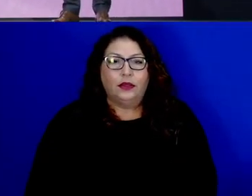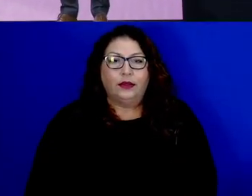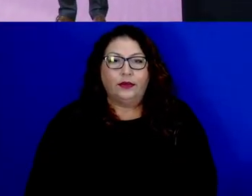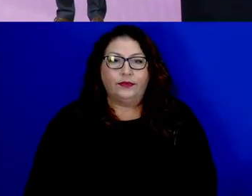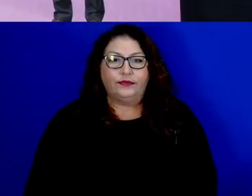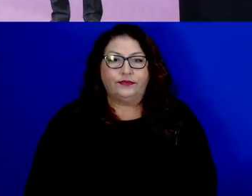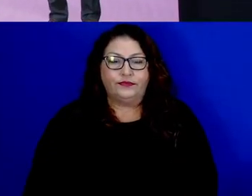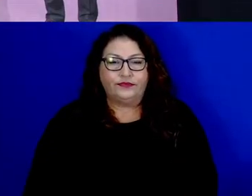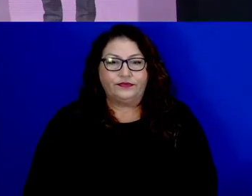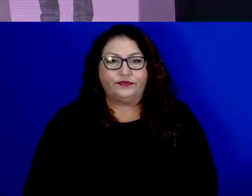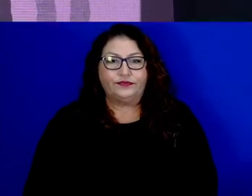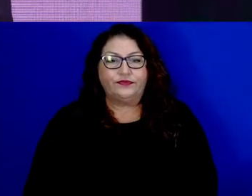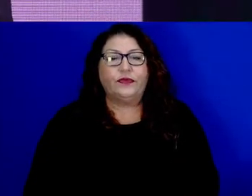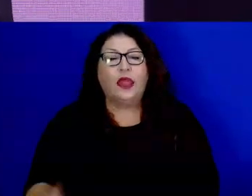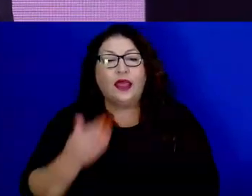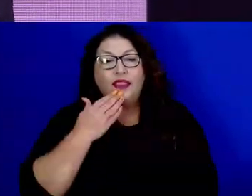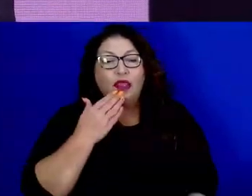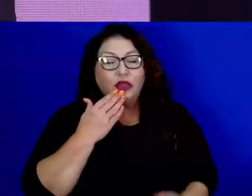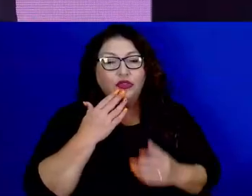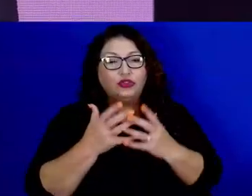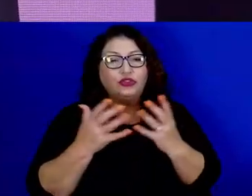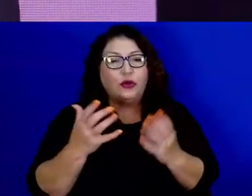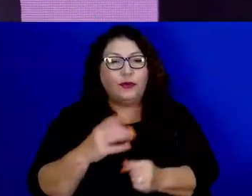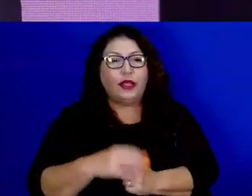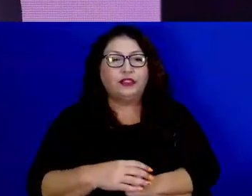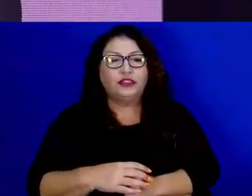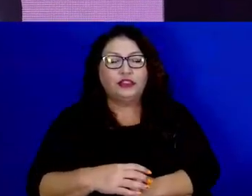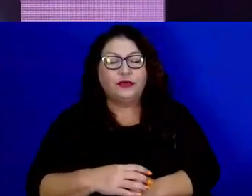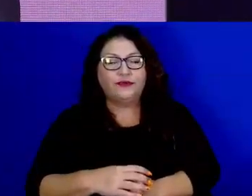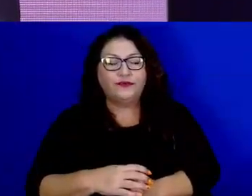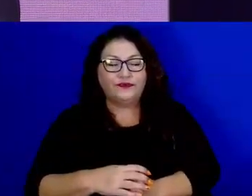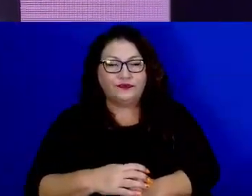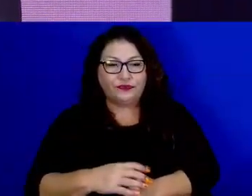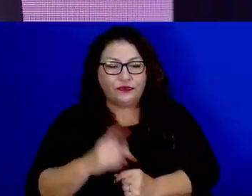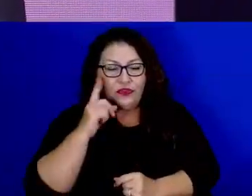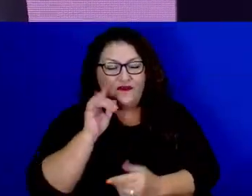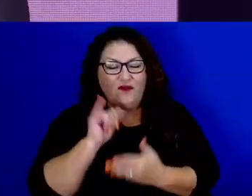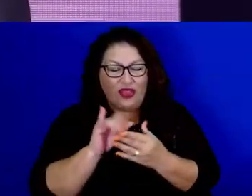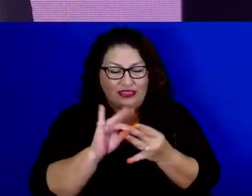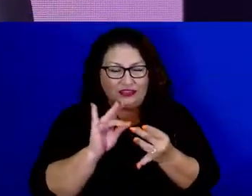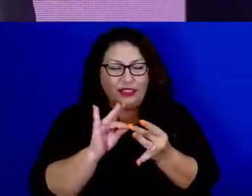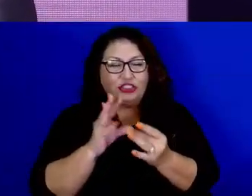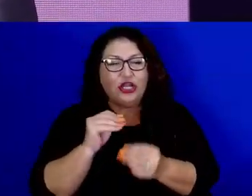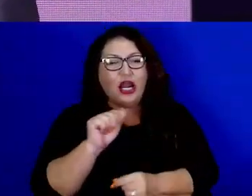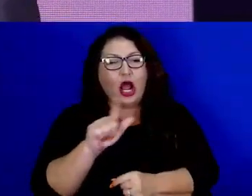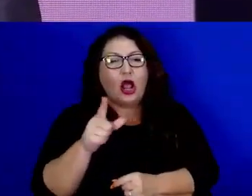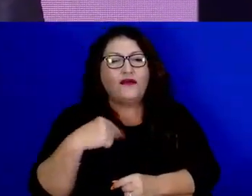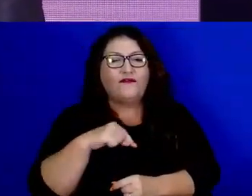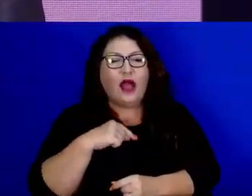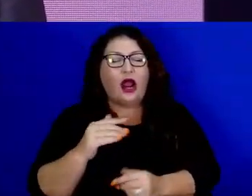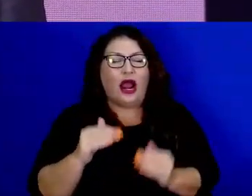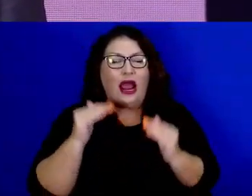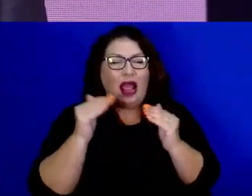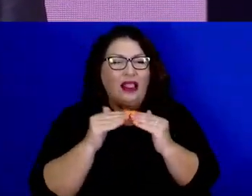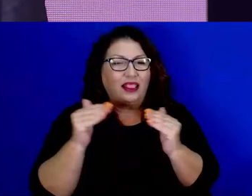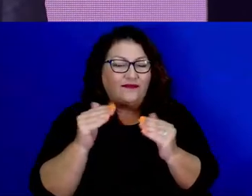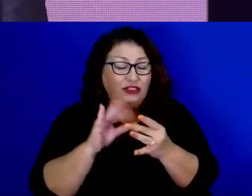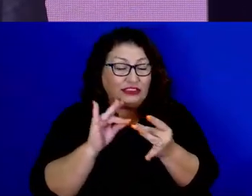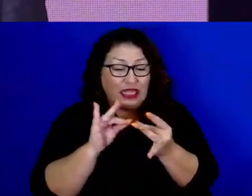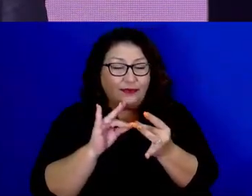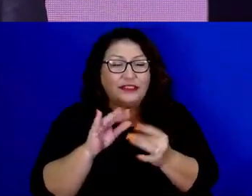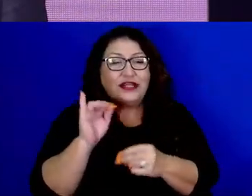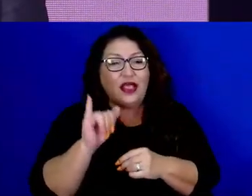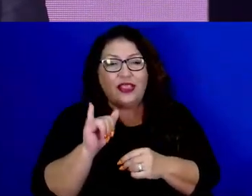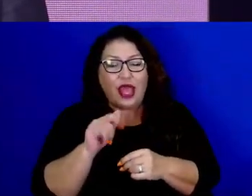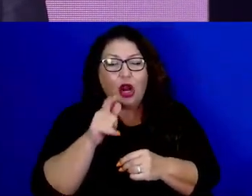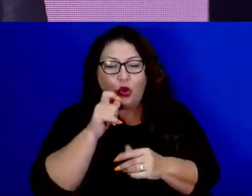Thank you so much to Hans-Henry P. Kluger for that speech, and to all of our high-level statements who've launched this event